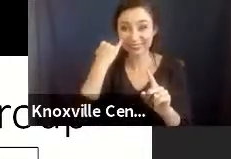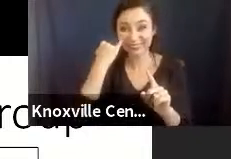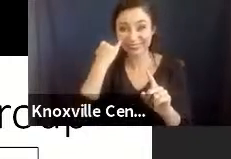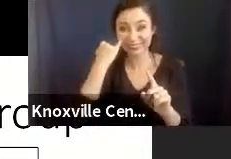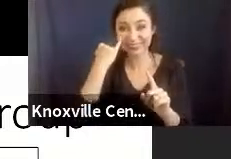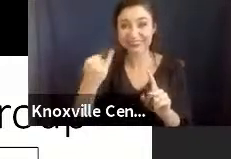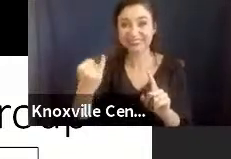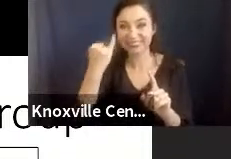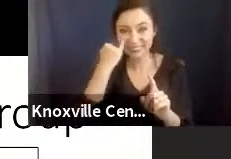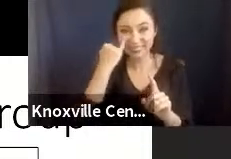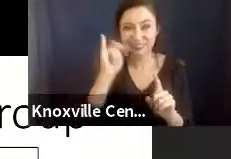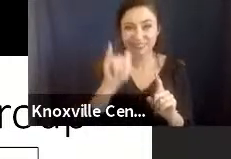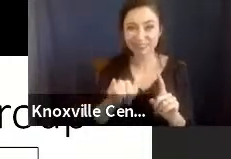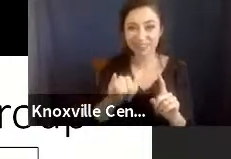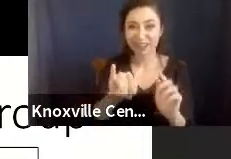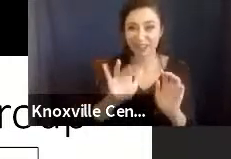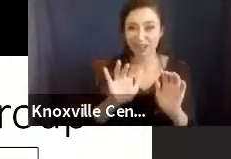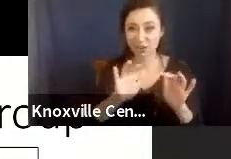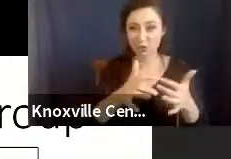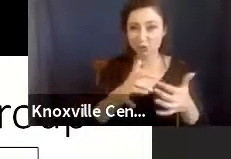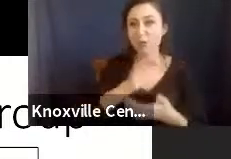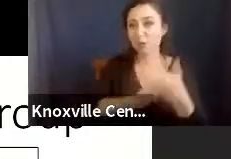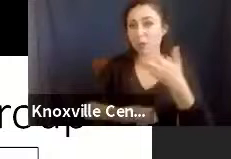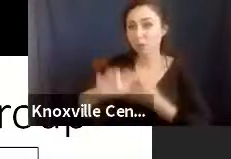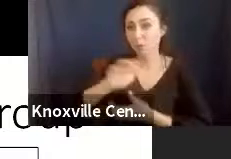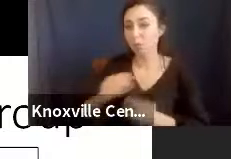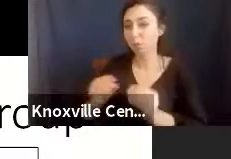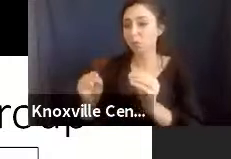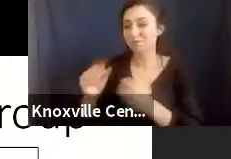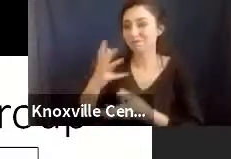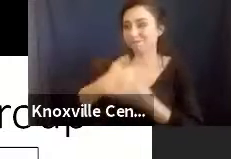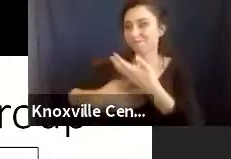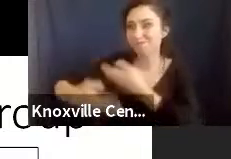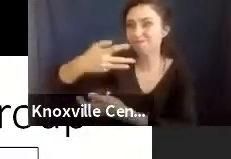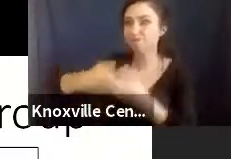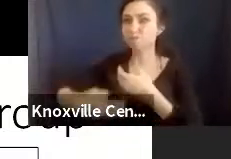if that group mixes with an older, more vulnerable group,